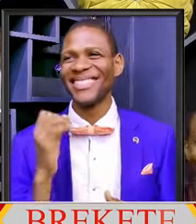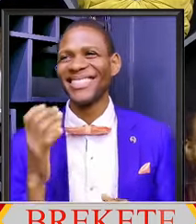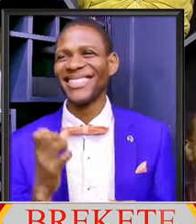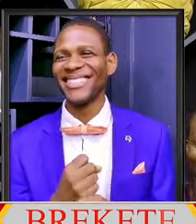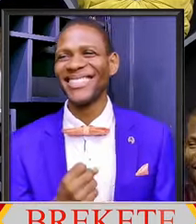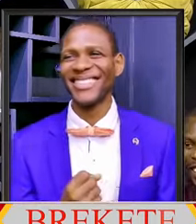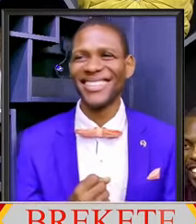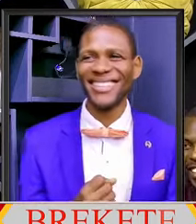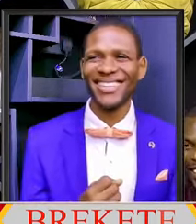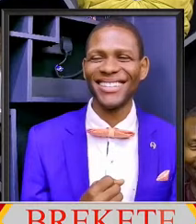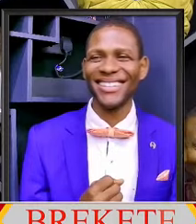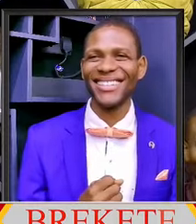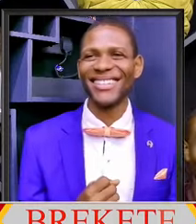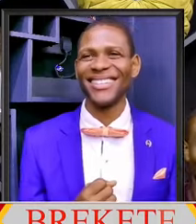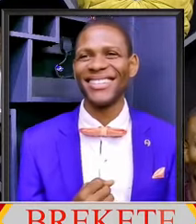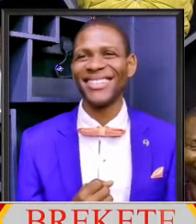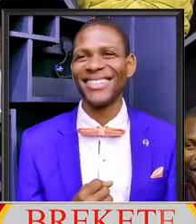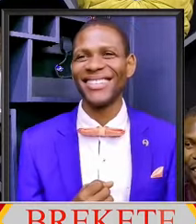There was a cut.